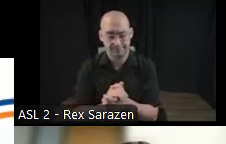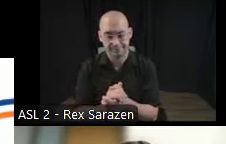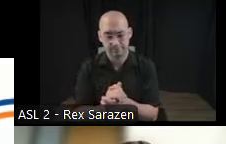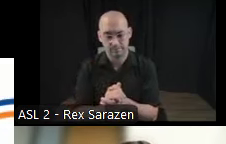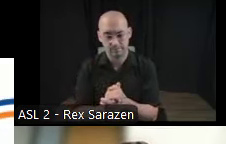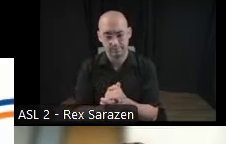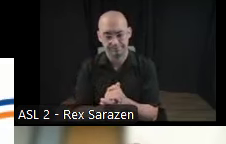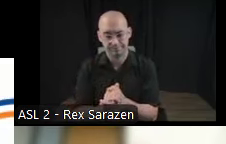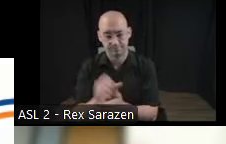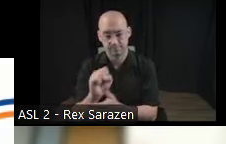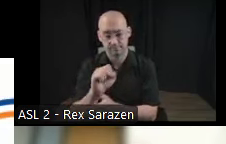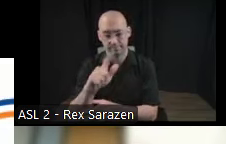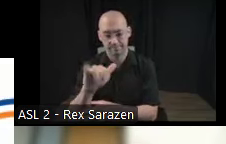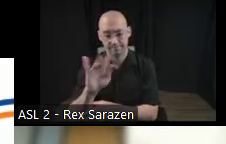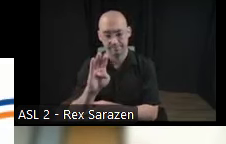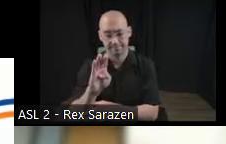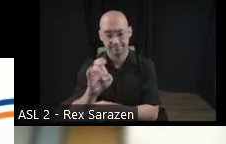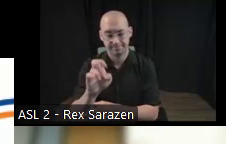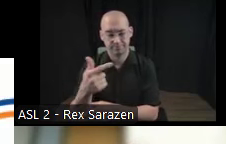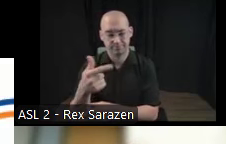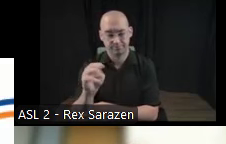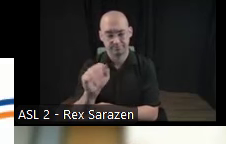Okay. Sally Bergman.